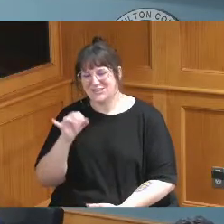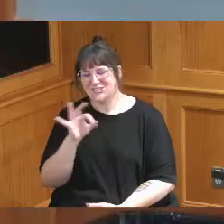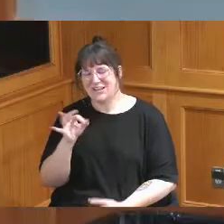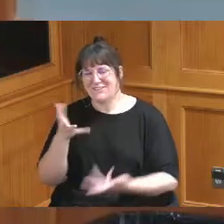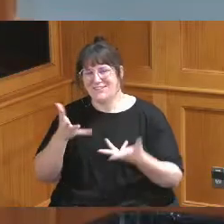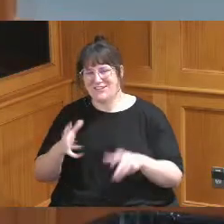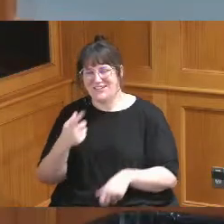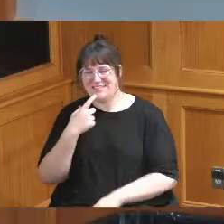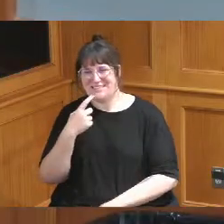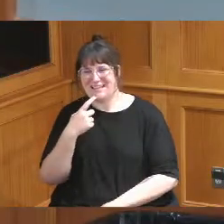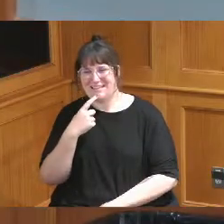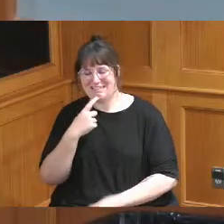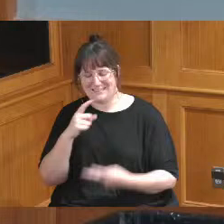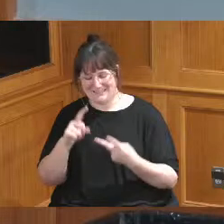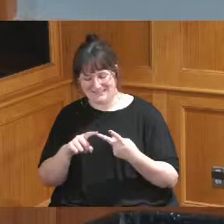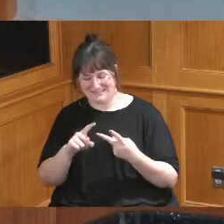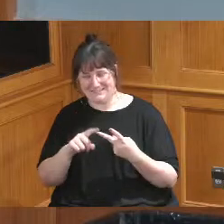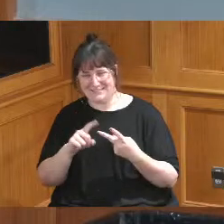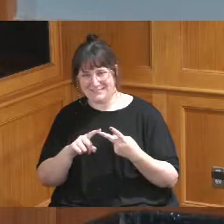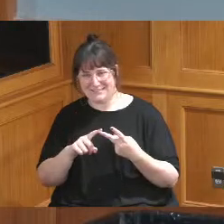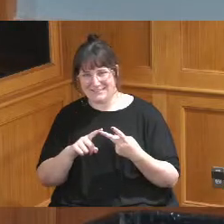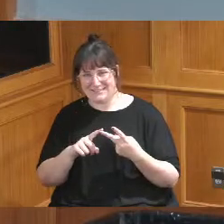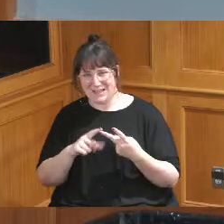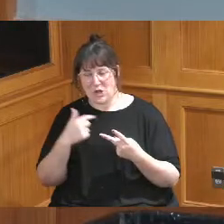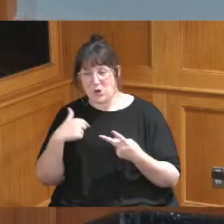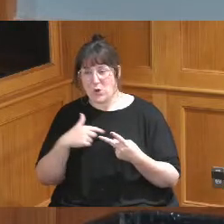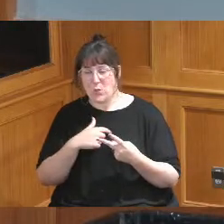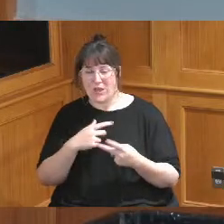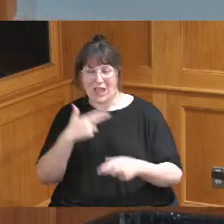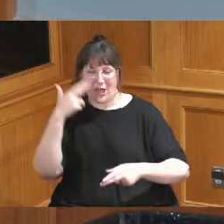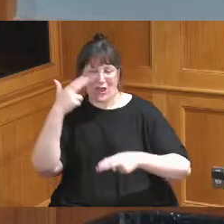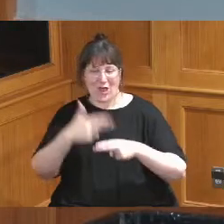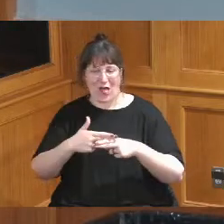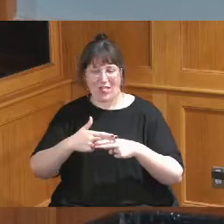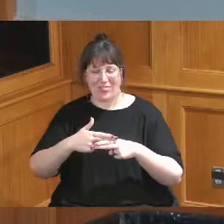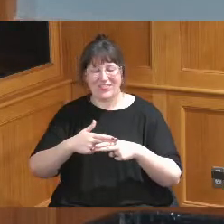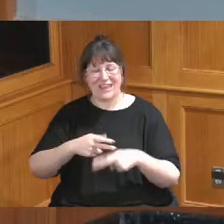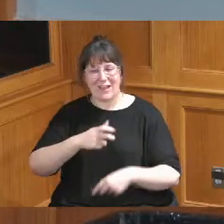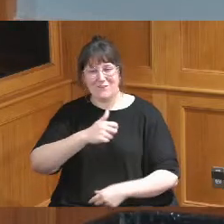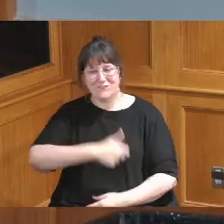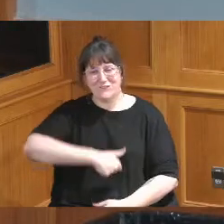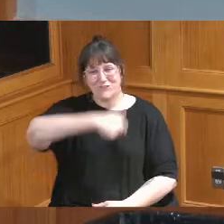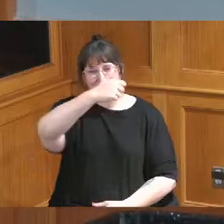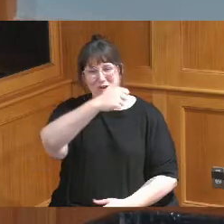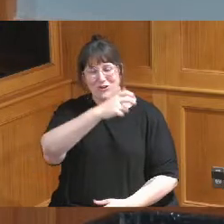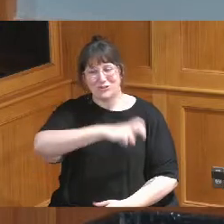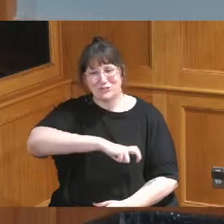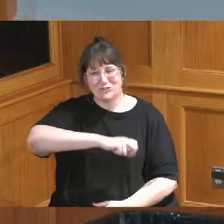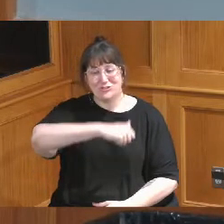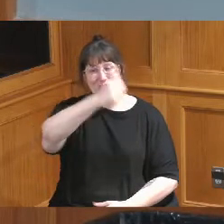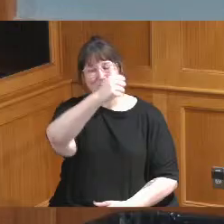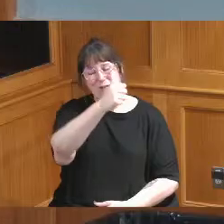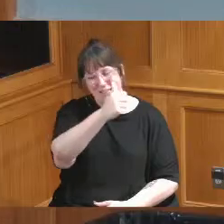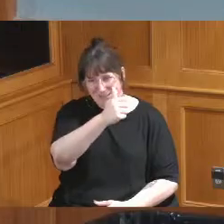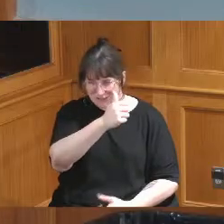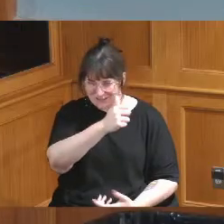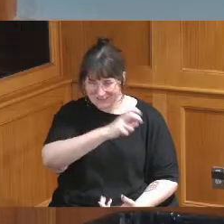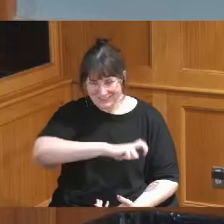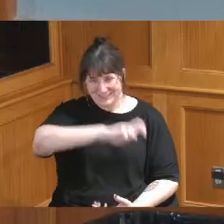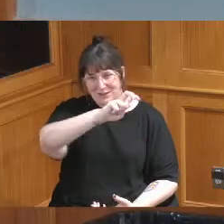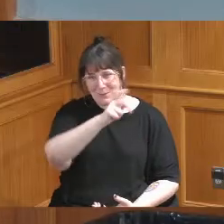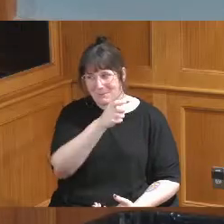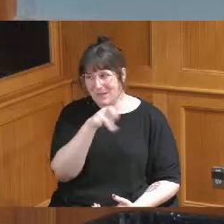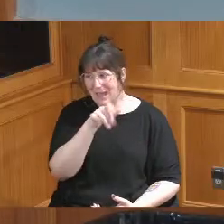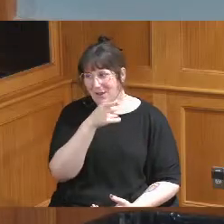is part of what we broadly call vertical transportation at Paycor. You had approved